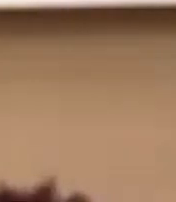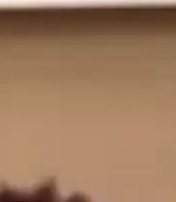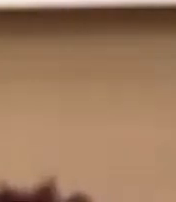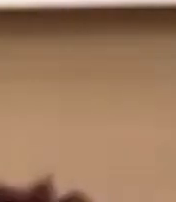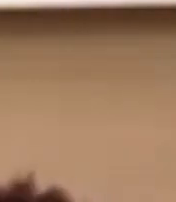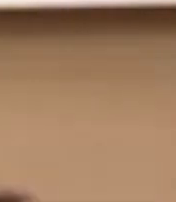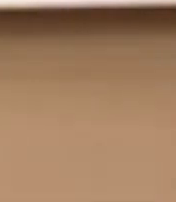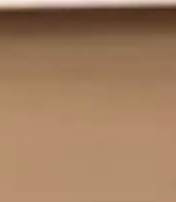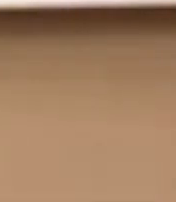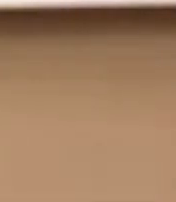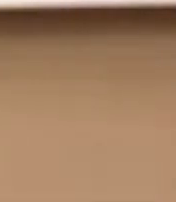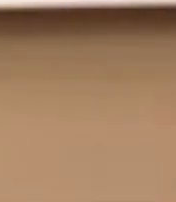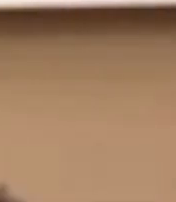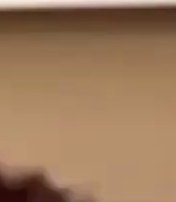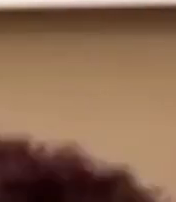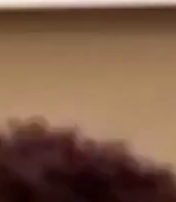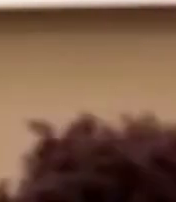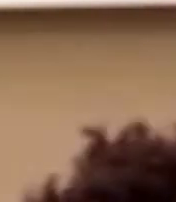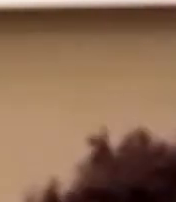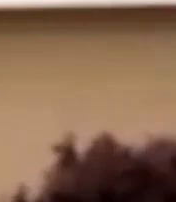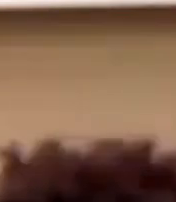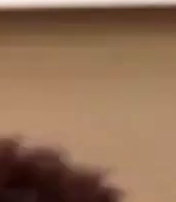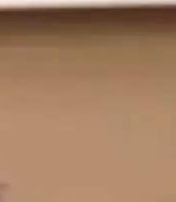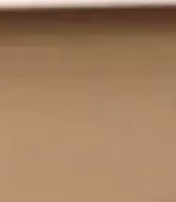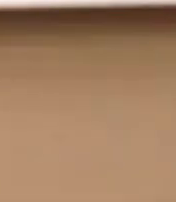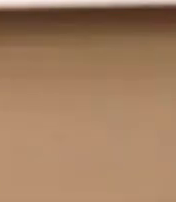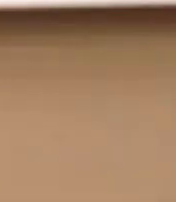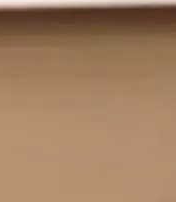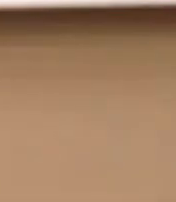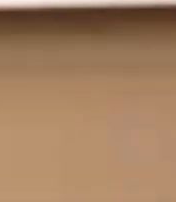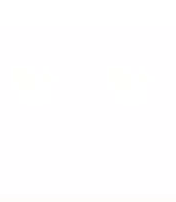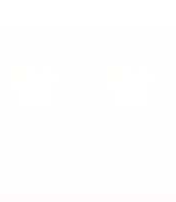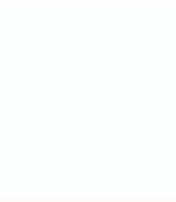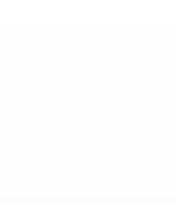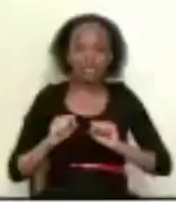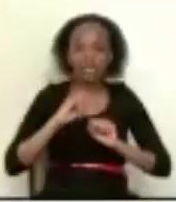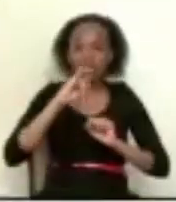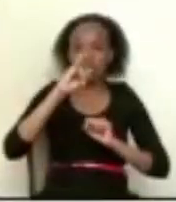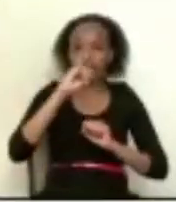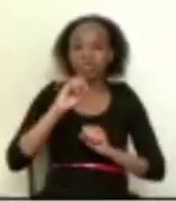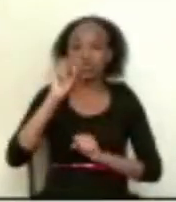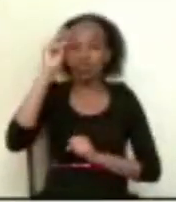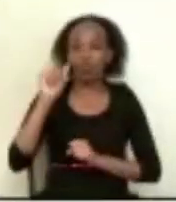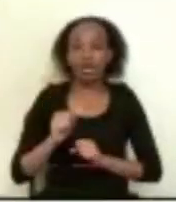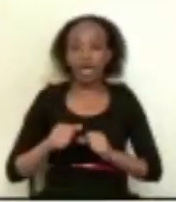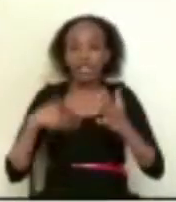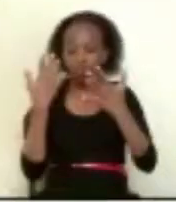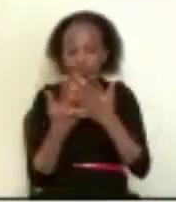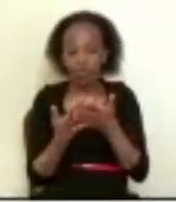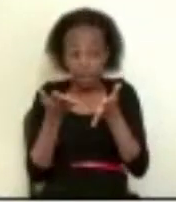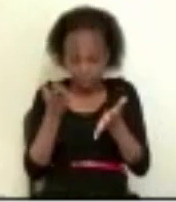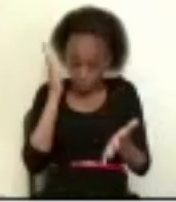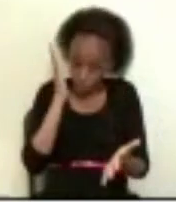is that people were rioting because the former president Jacob Zuma had gone to jail. Right? So this is